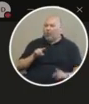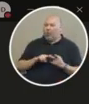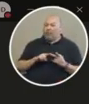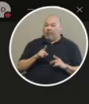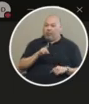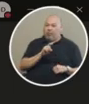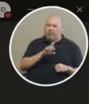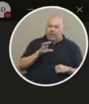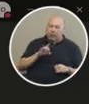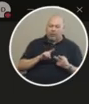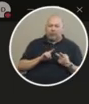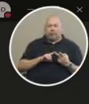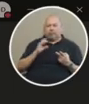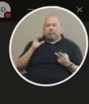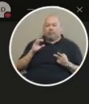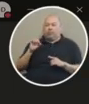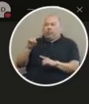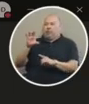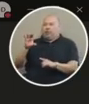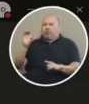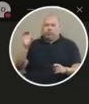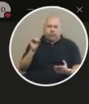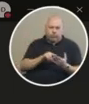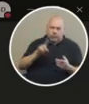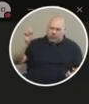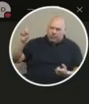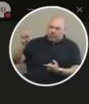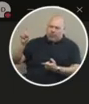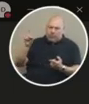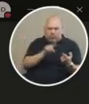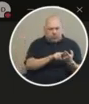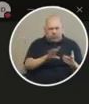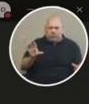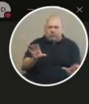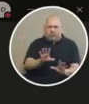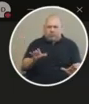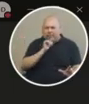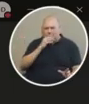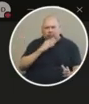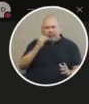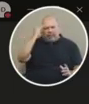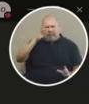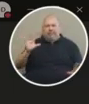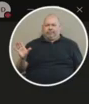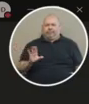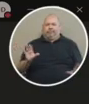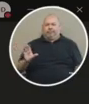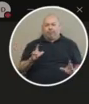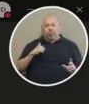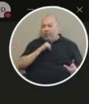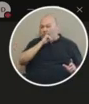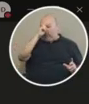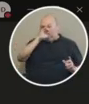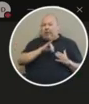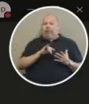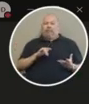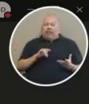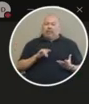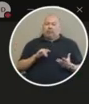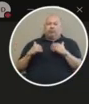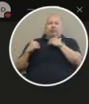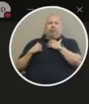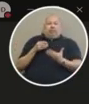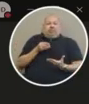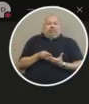from 100 to 0. We don't think that's prudent. We don't think that's fiscally